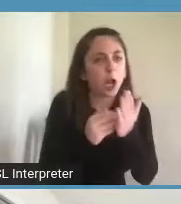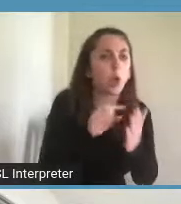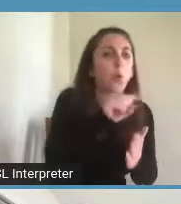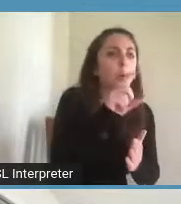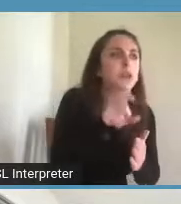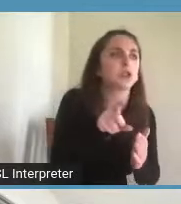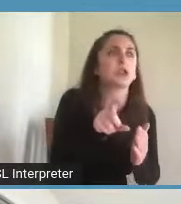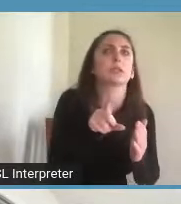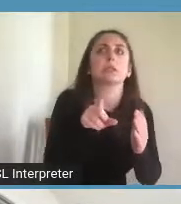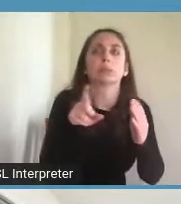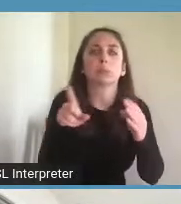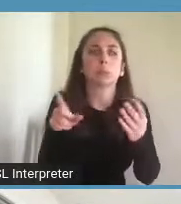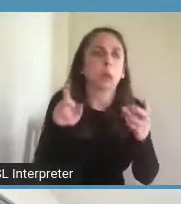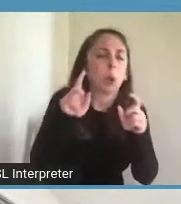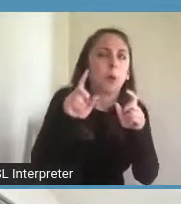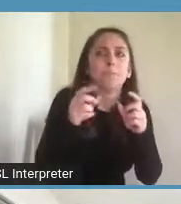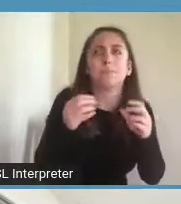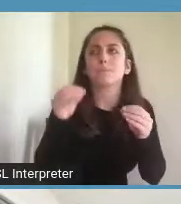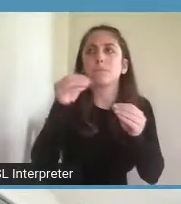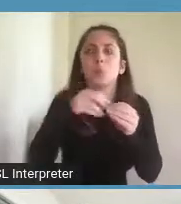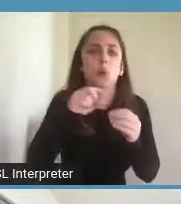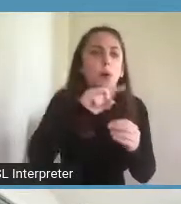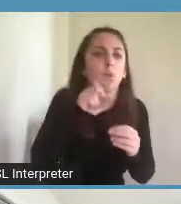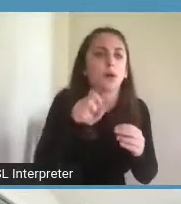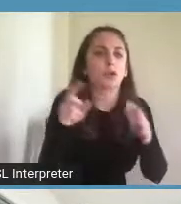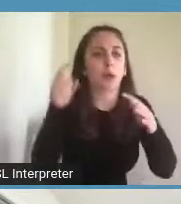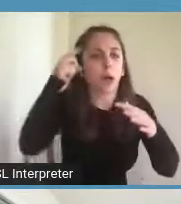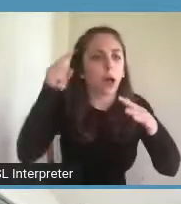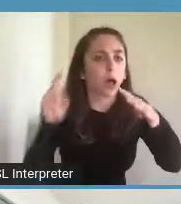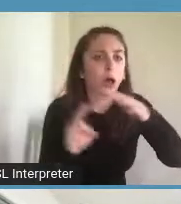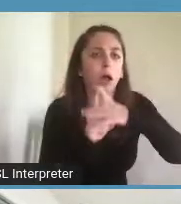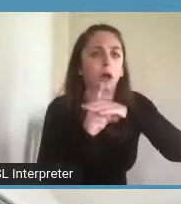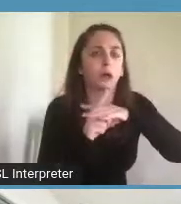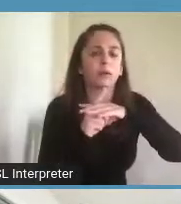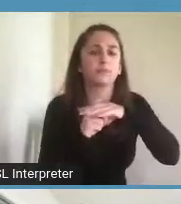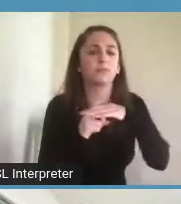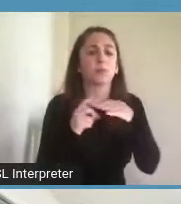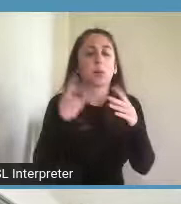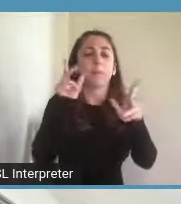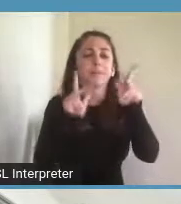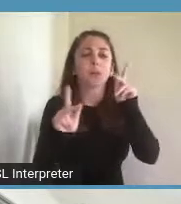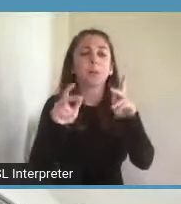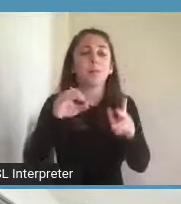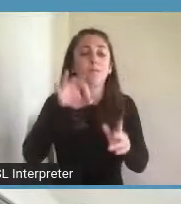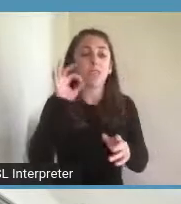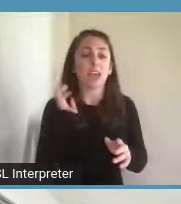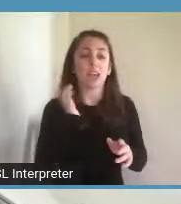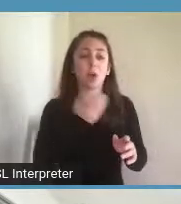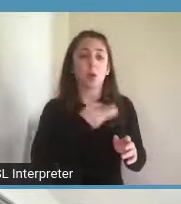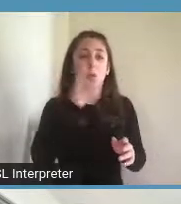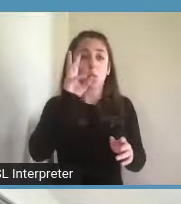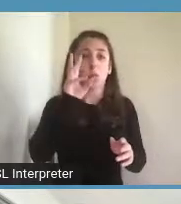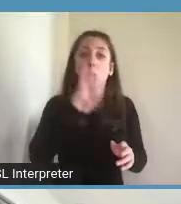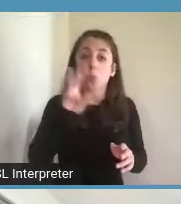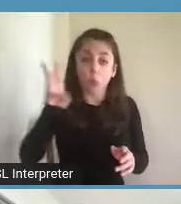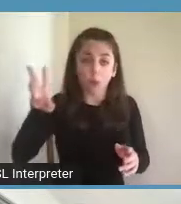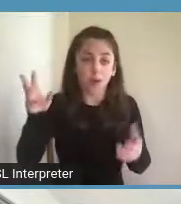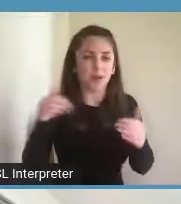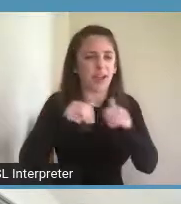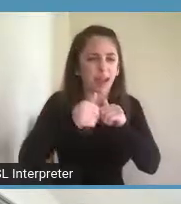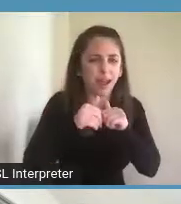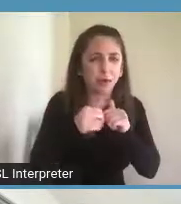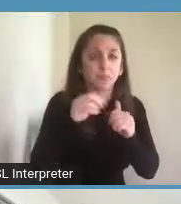questions. Let's back up a little bit and ask, how are people finding our website? So if you go in Google Analytics